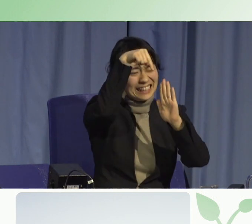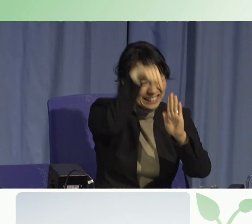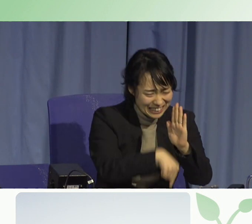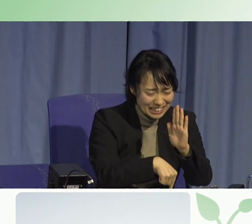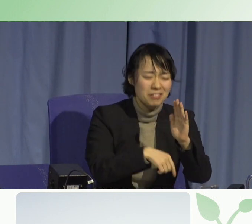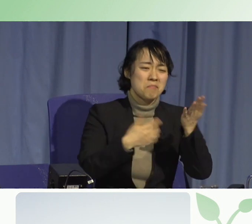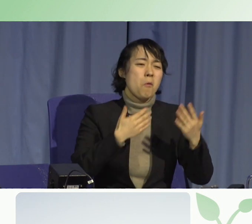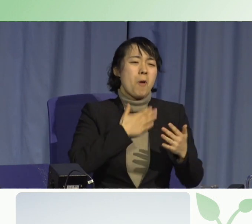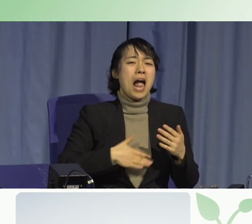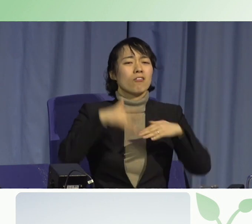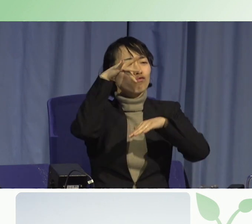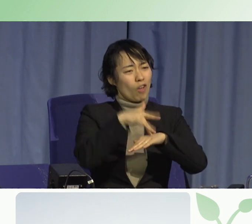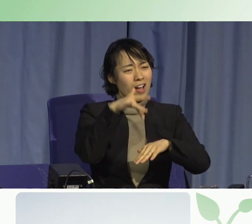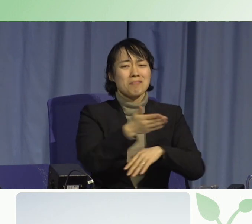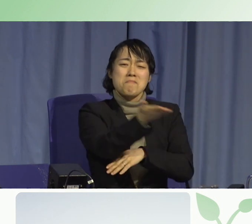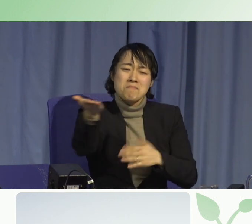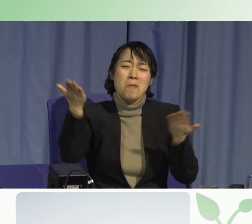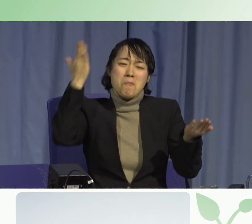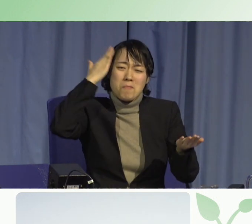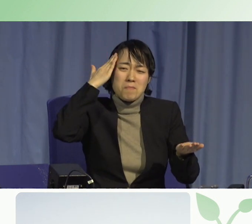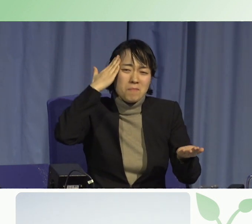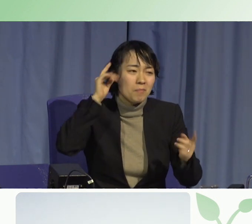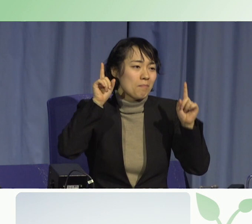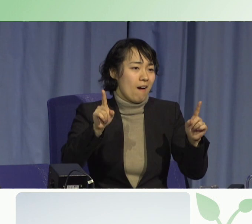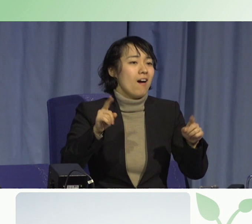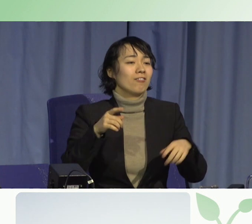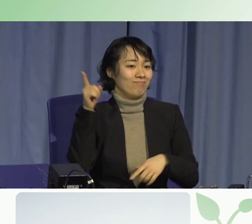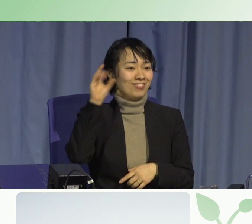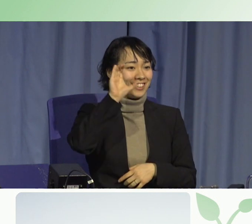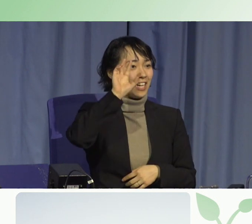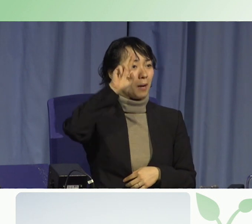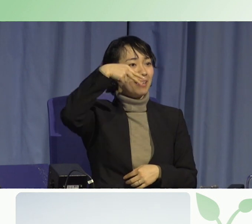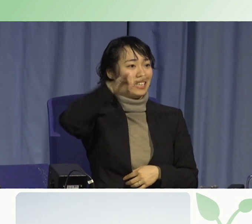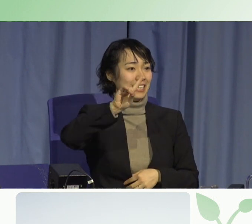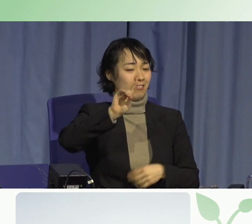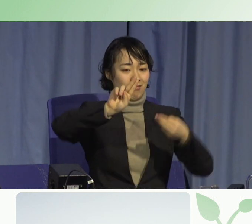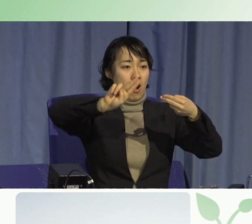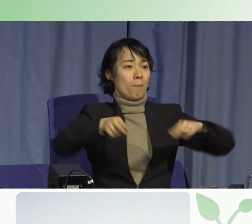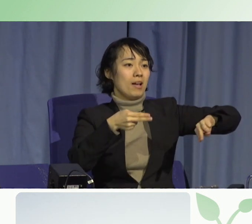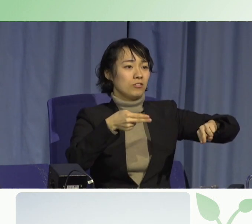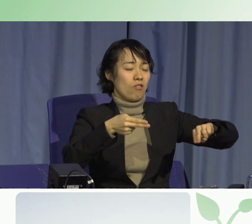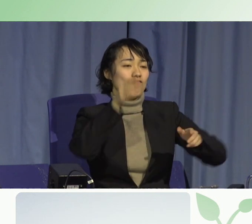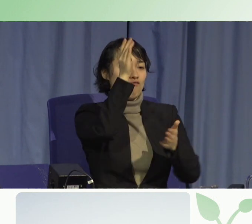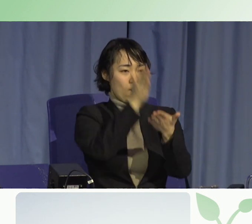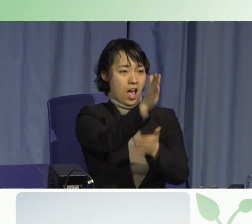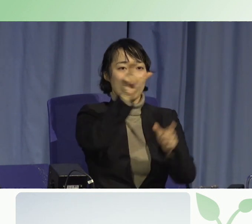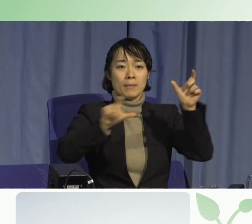Before explaining deeply, I would like to touch upon some of the CLPD you are already familiar.